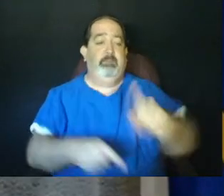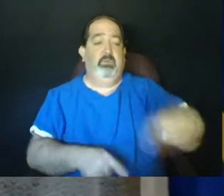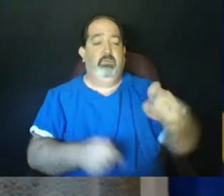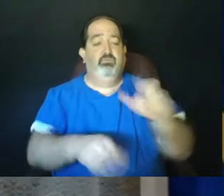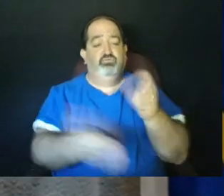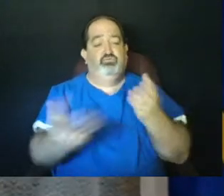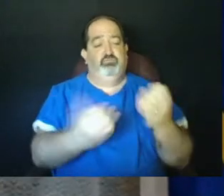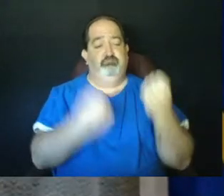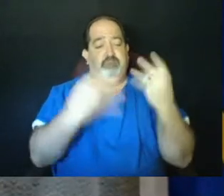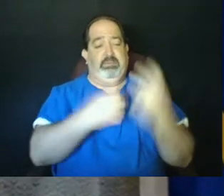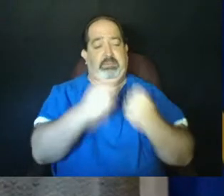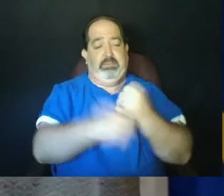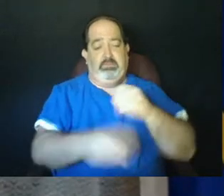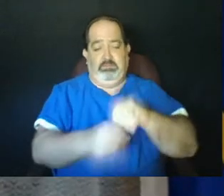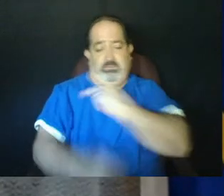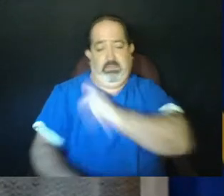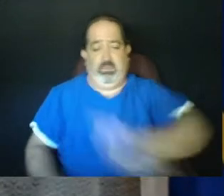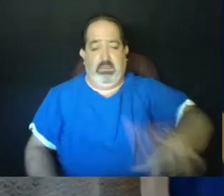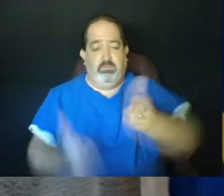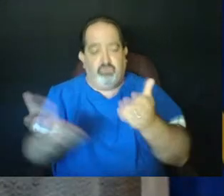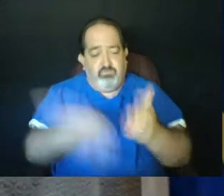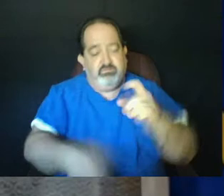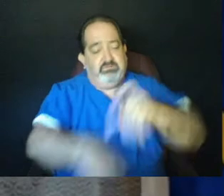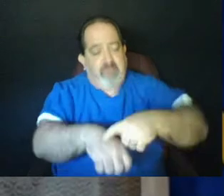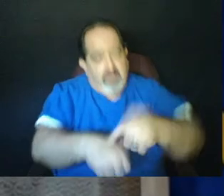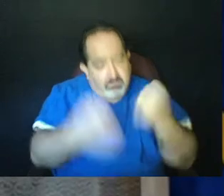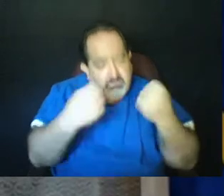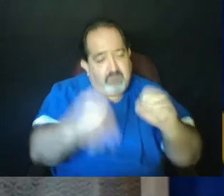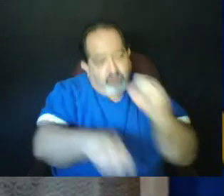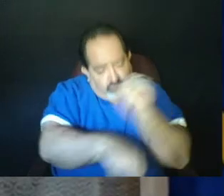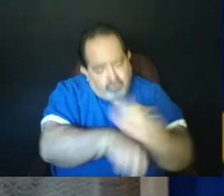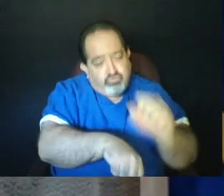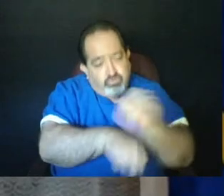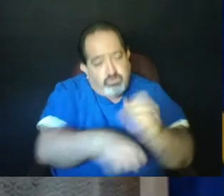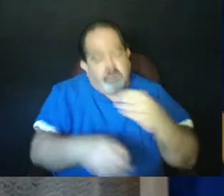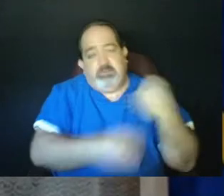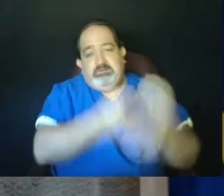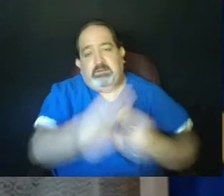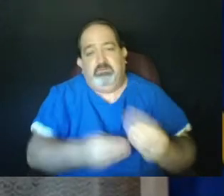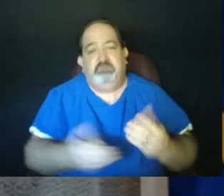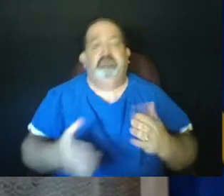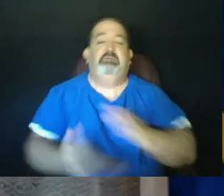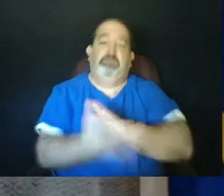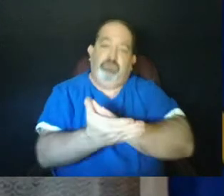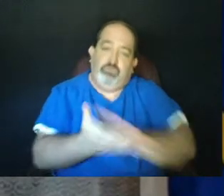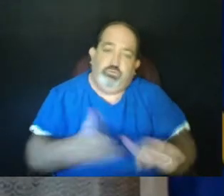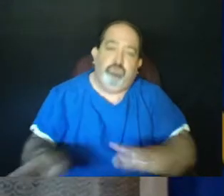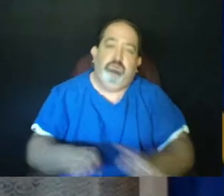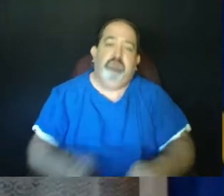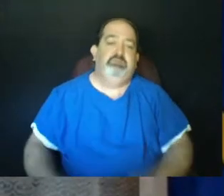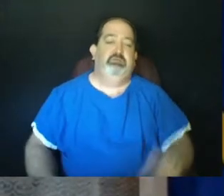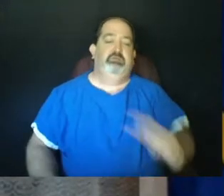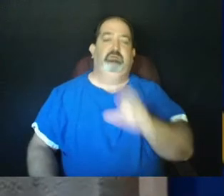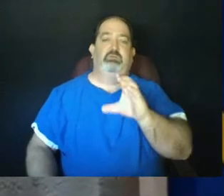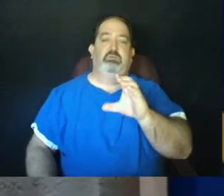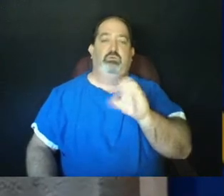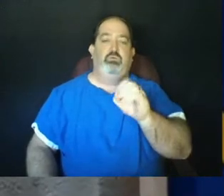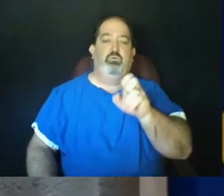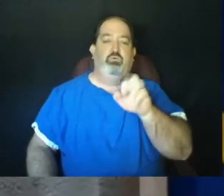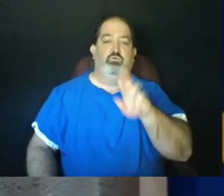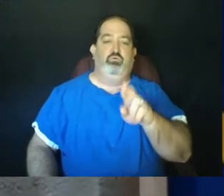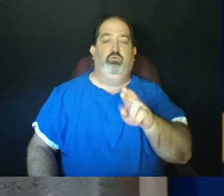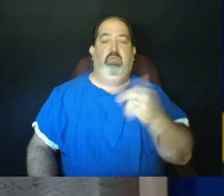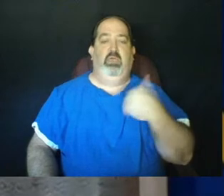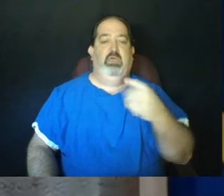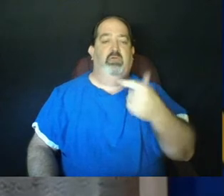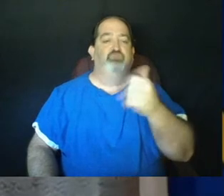many years, giving their time and efforts generously and courteously. This order bears with it a grant of